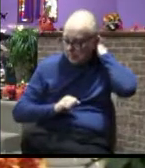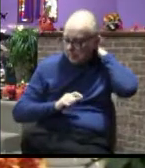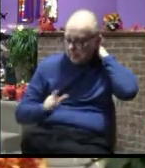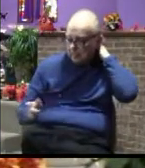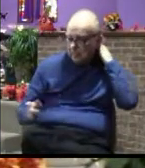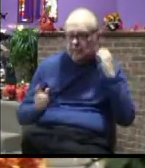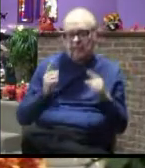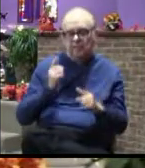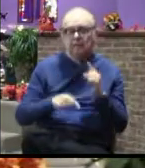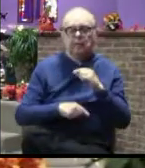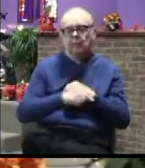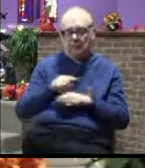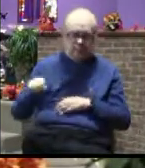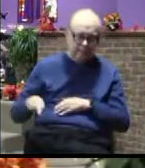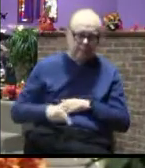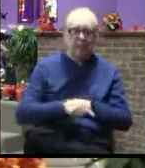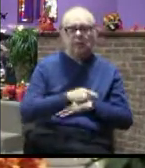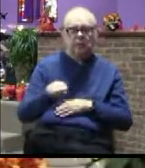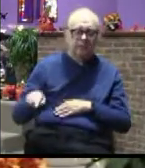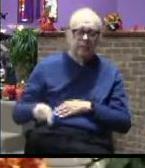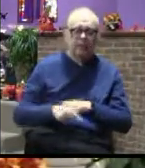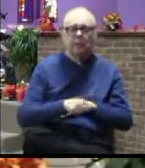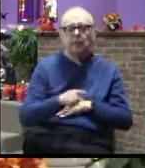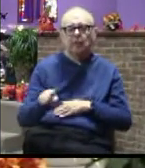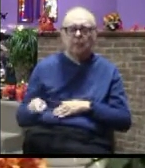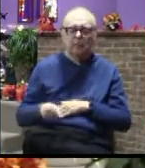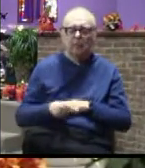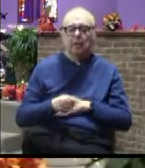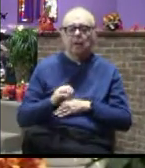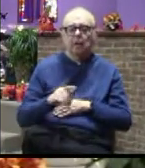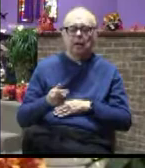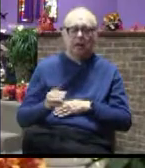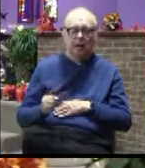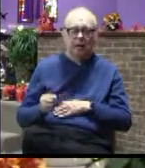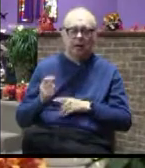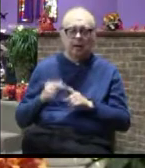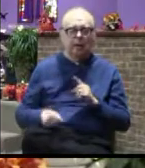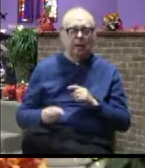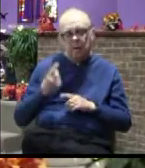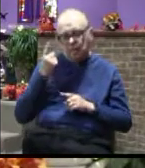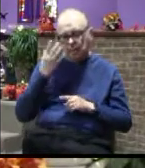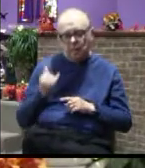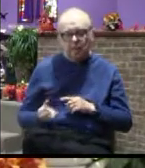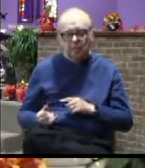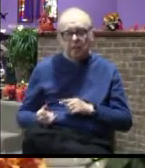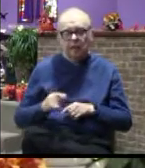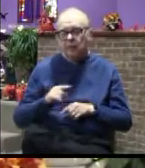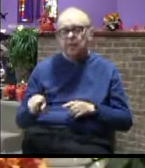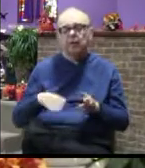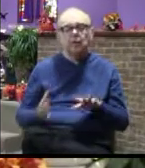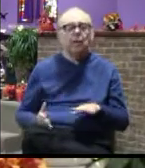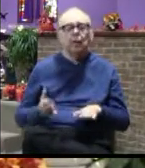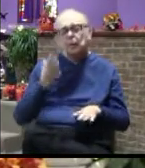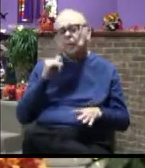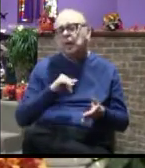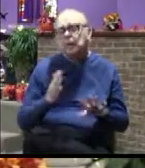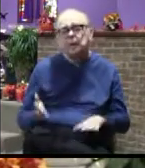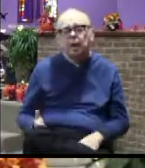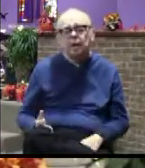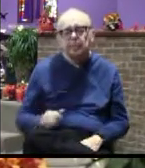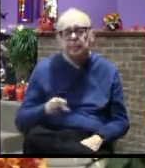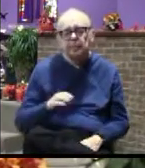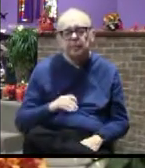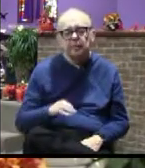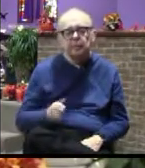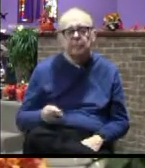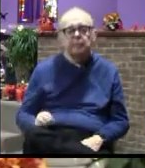they all keep going around and around and around the eggs and they can't figure out why are they dying you want to know why they're dying